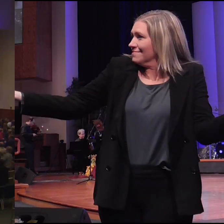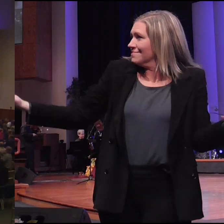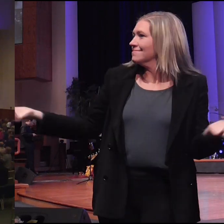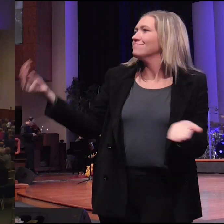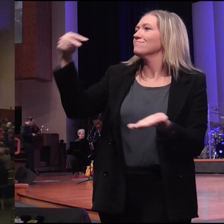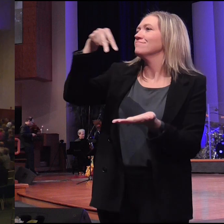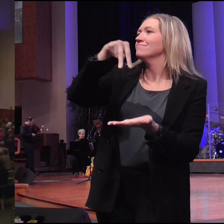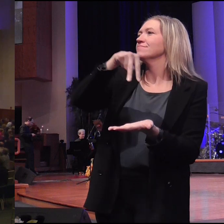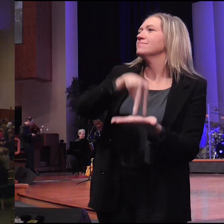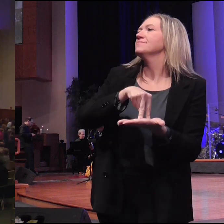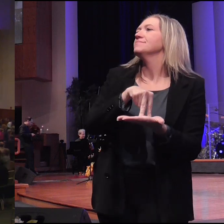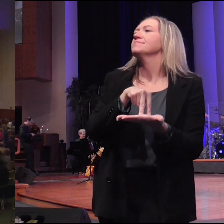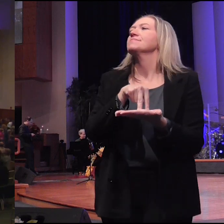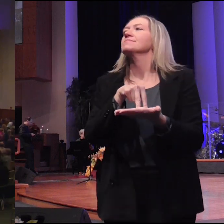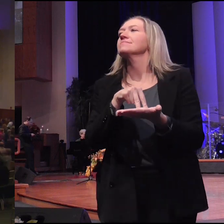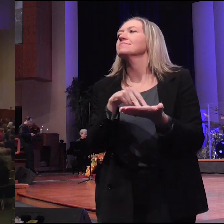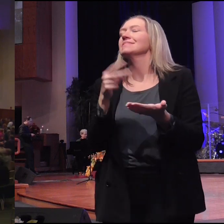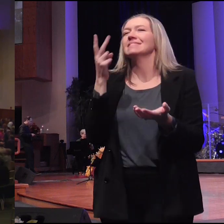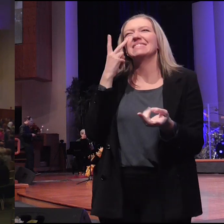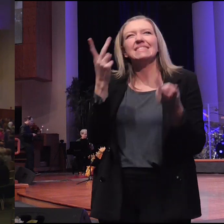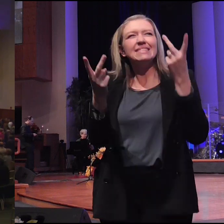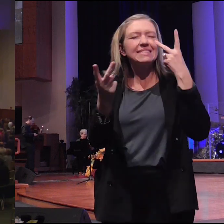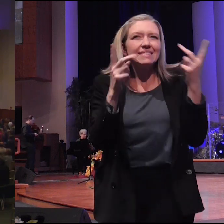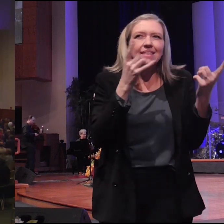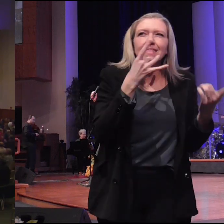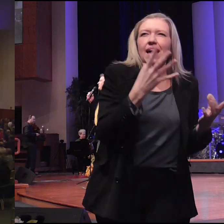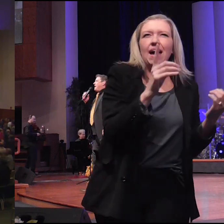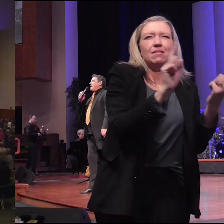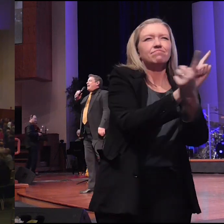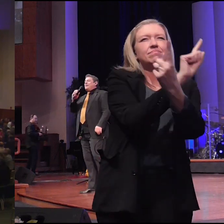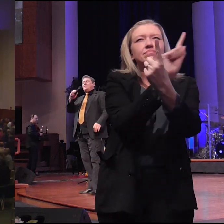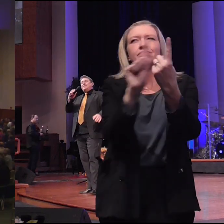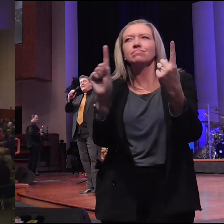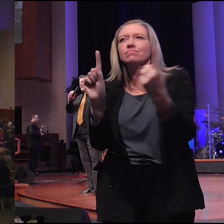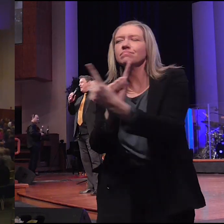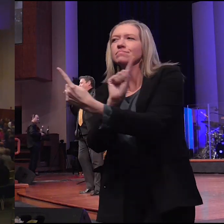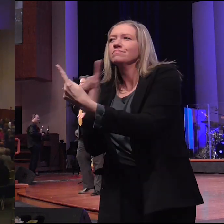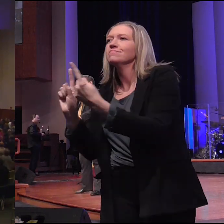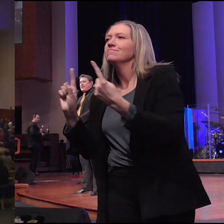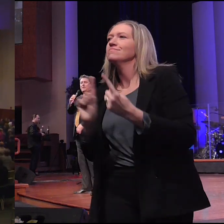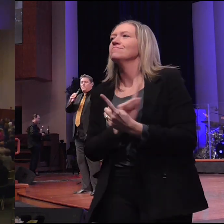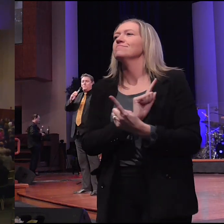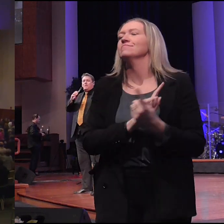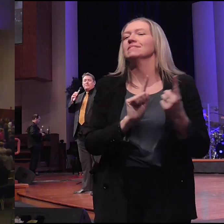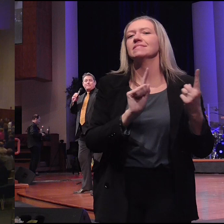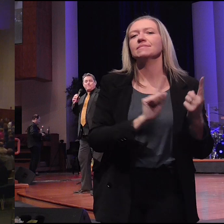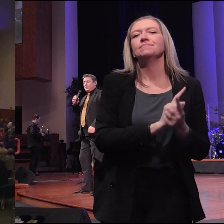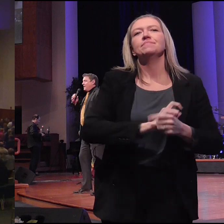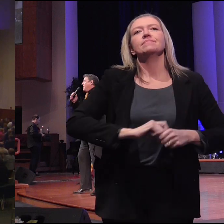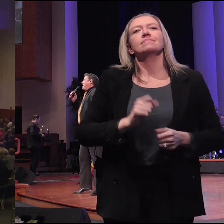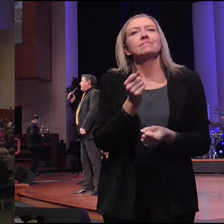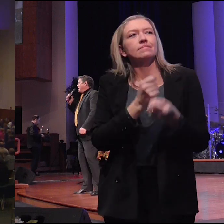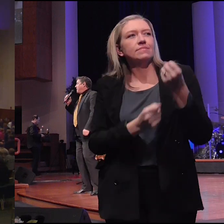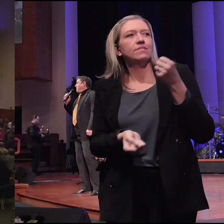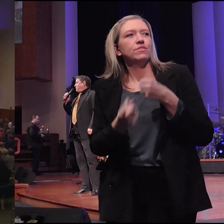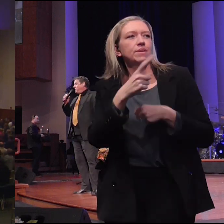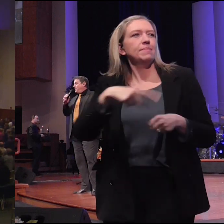Everybody, get up on your feet. See the light in everybody you meet.